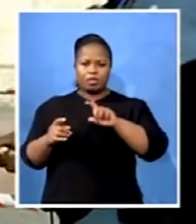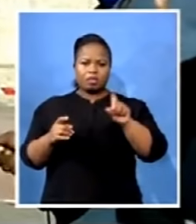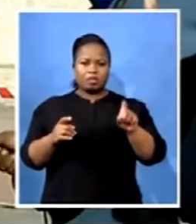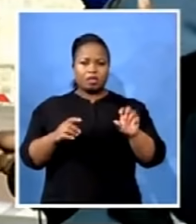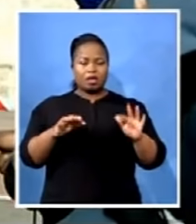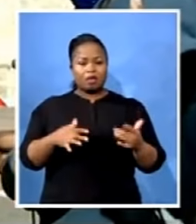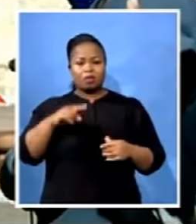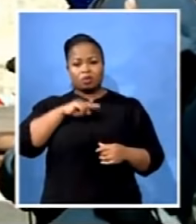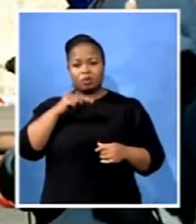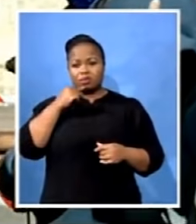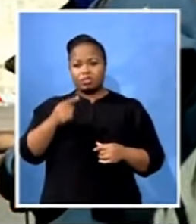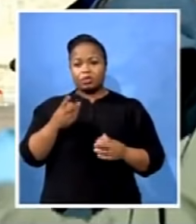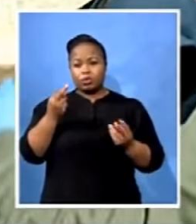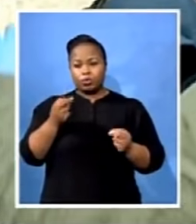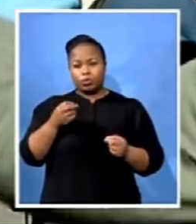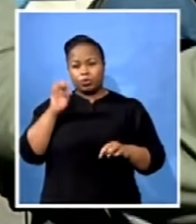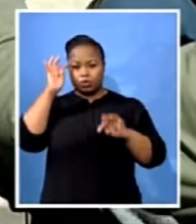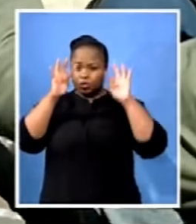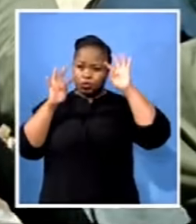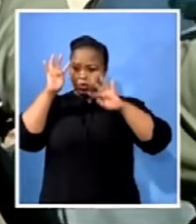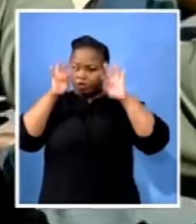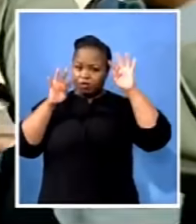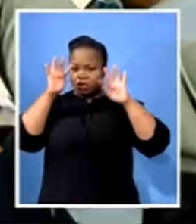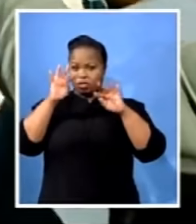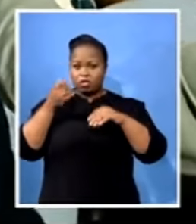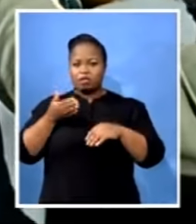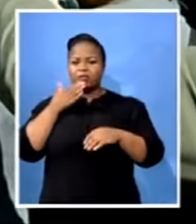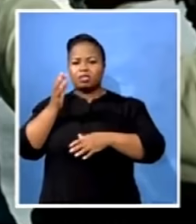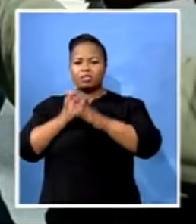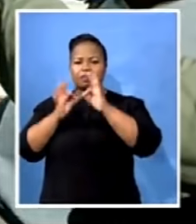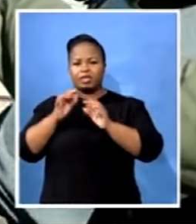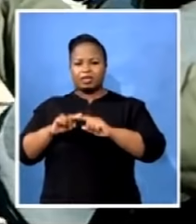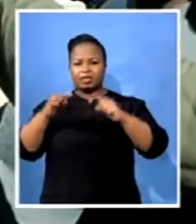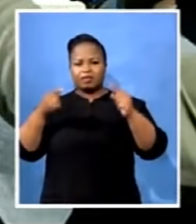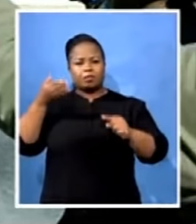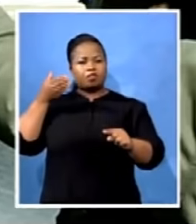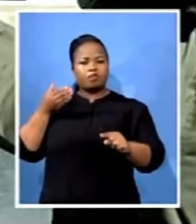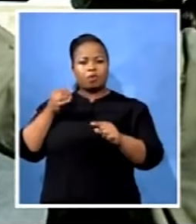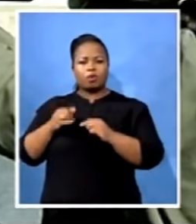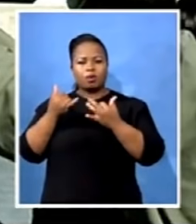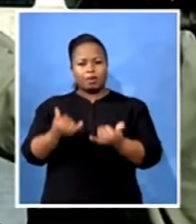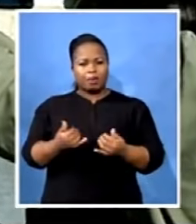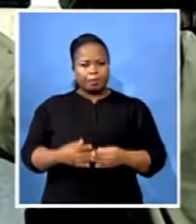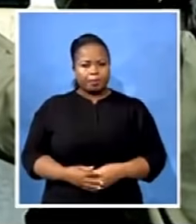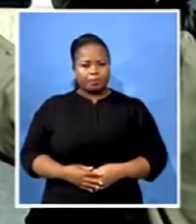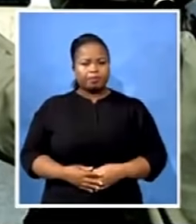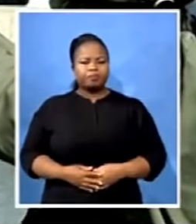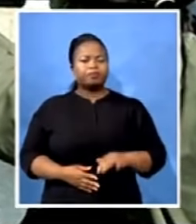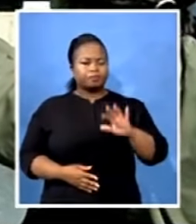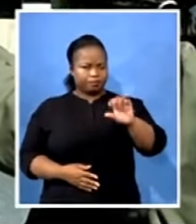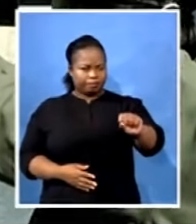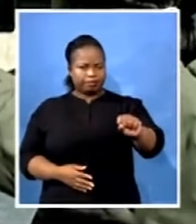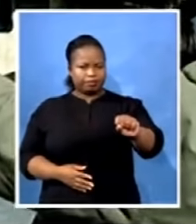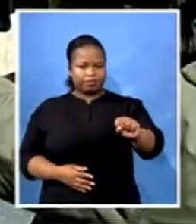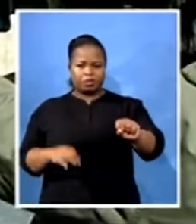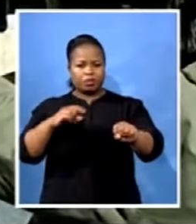said that last week. Could you give us some more information, please? Thank you so much. Do we have Well, let us take those questions because we don't have a pen to write.